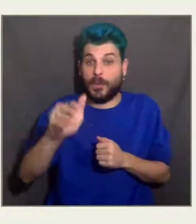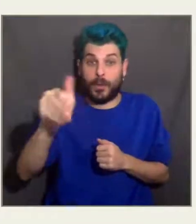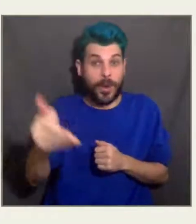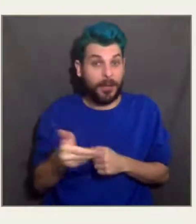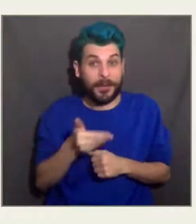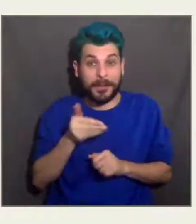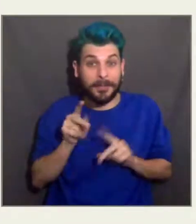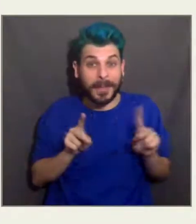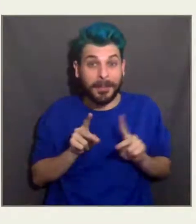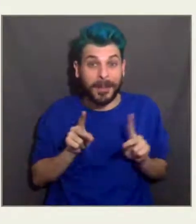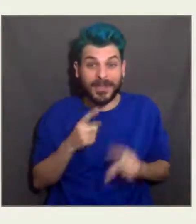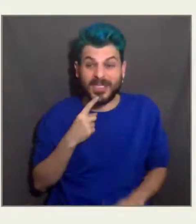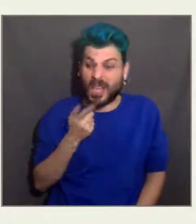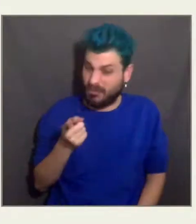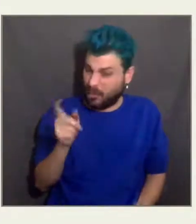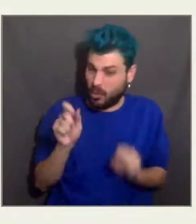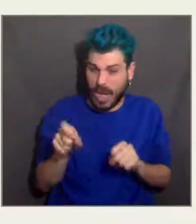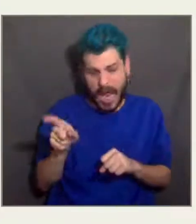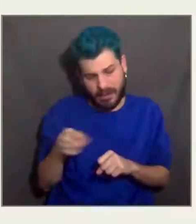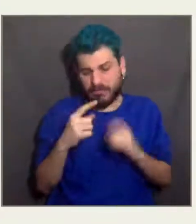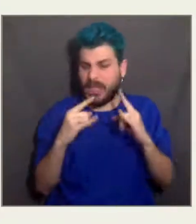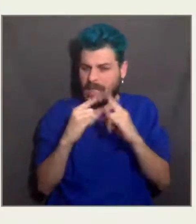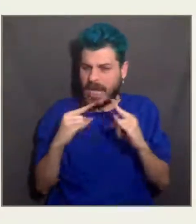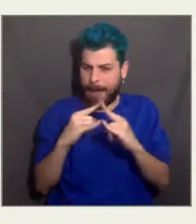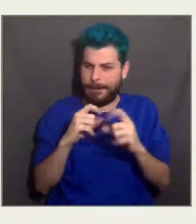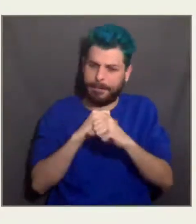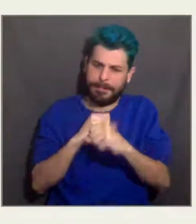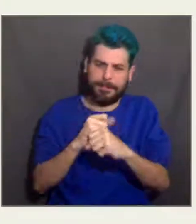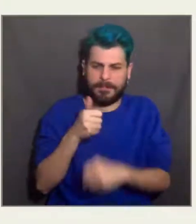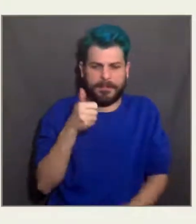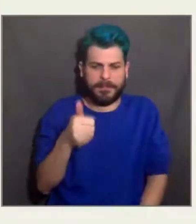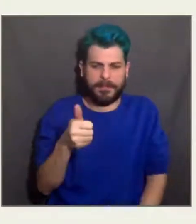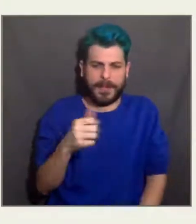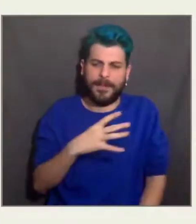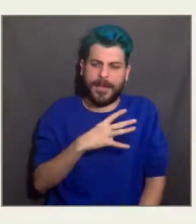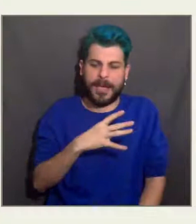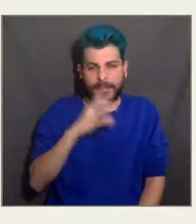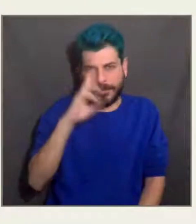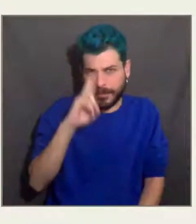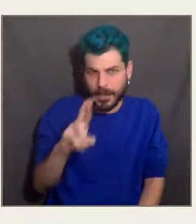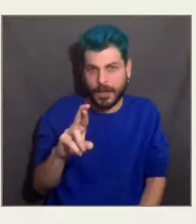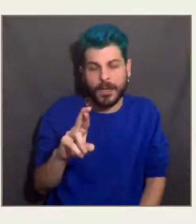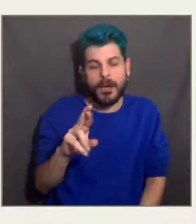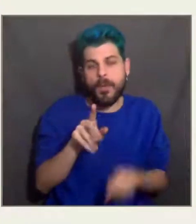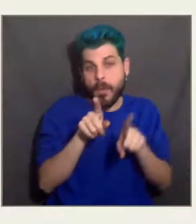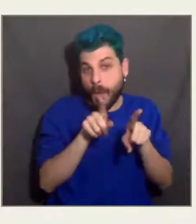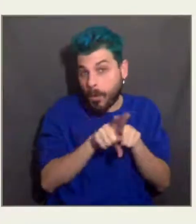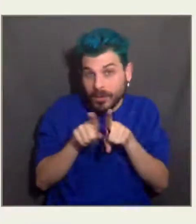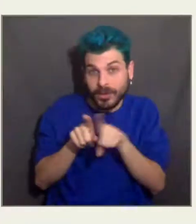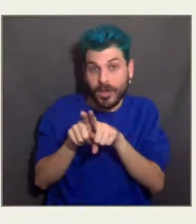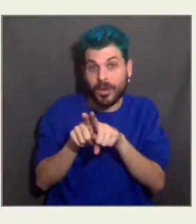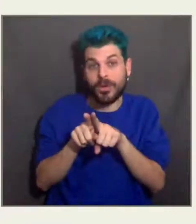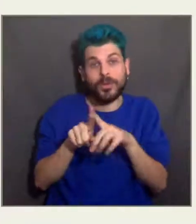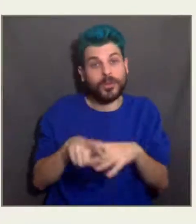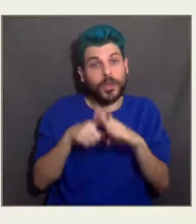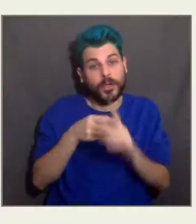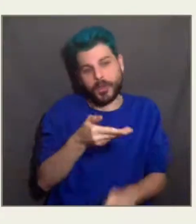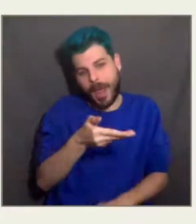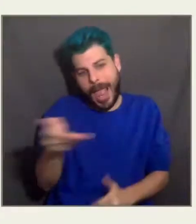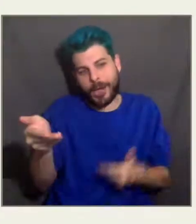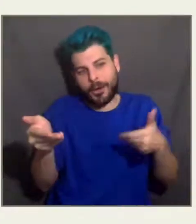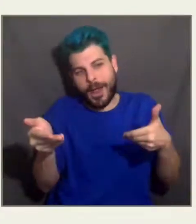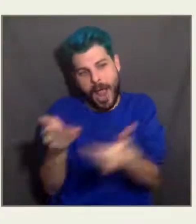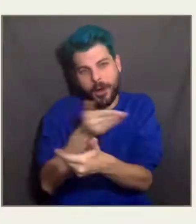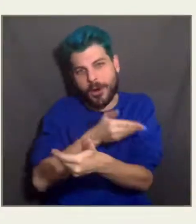camp safely in their neighborhood, but also looking at, like I said, the hiring practices and making sure that the barriers are